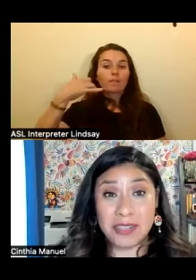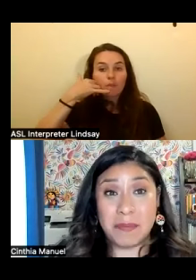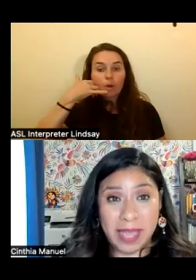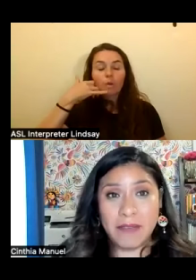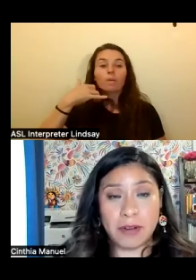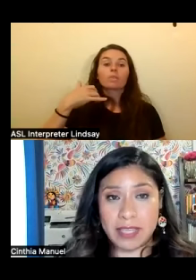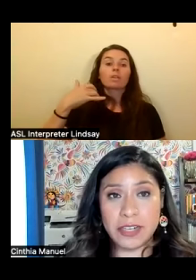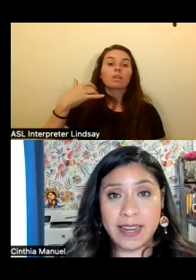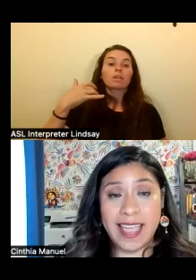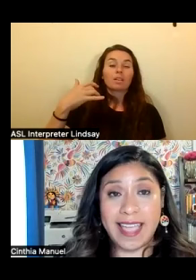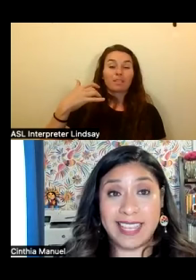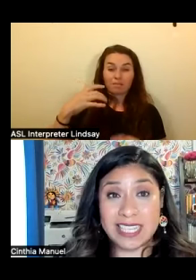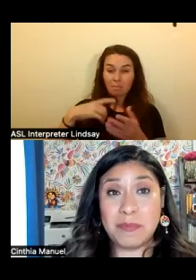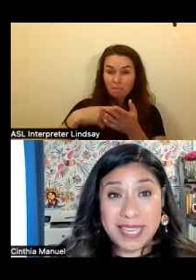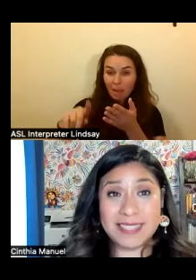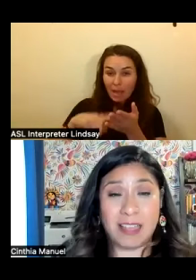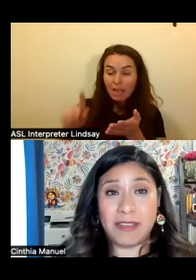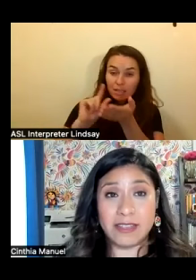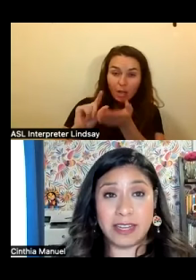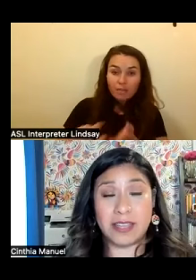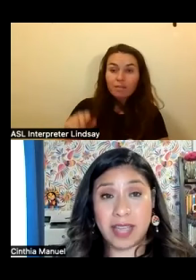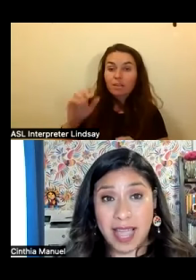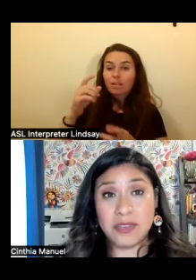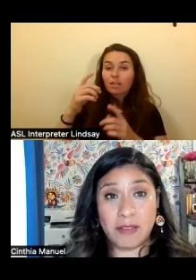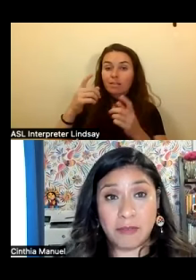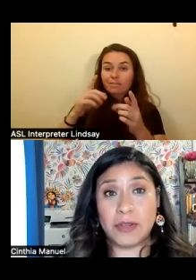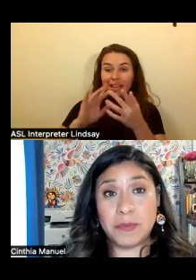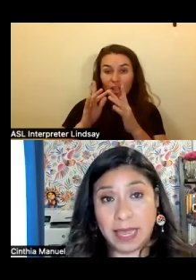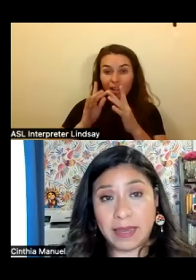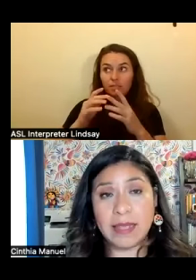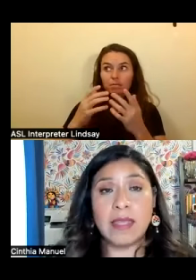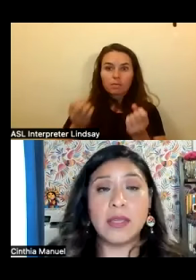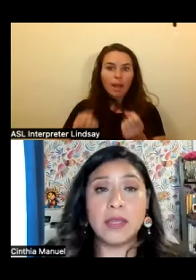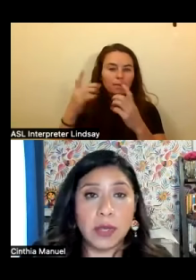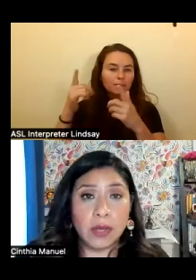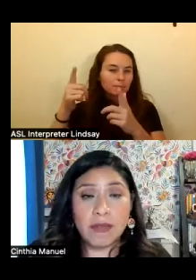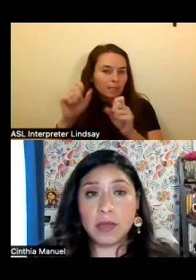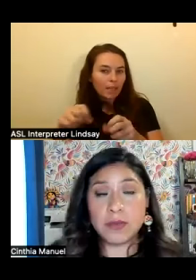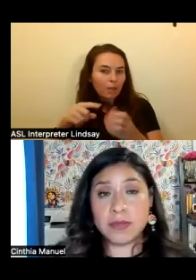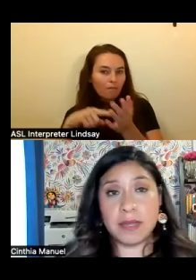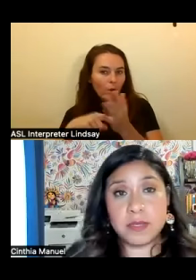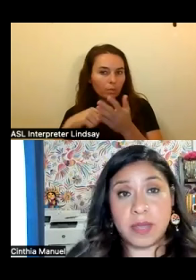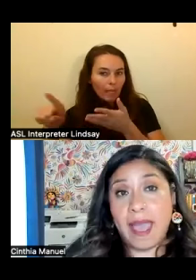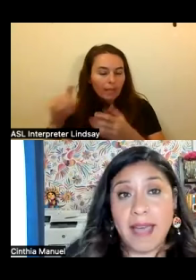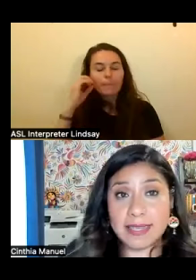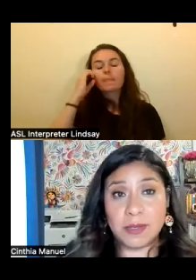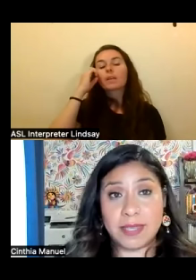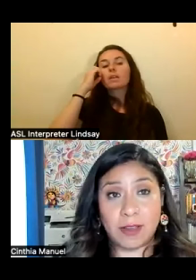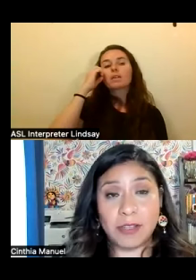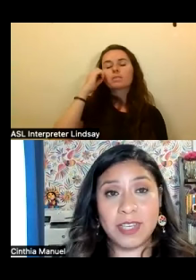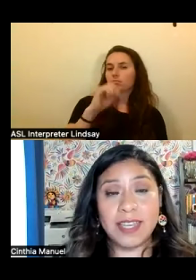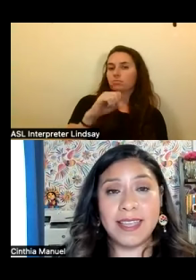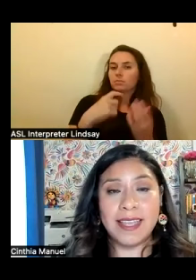to actually pay for internet and the speeds of internet that you can actually afford to pay. So even though sometimes we have access